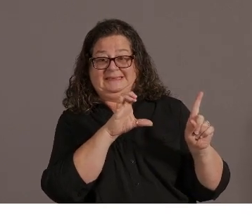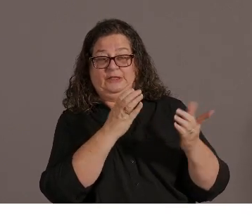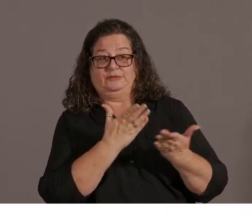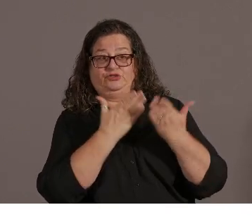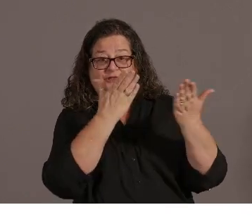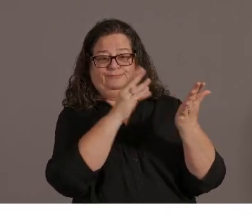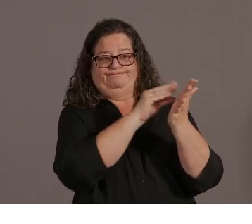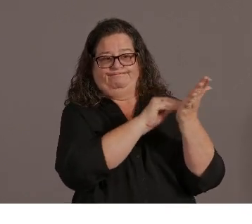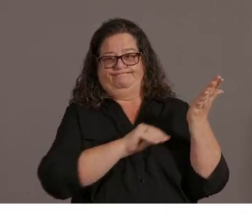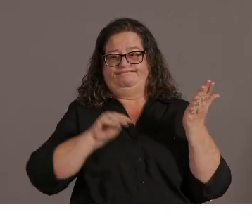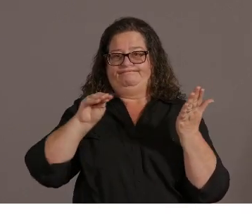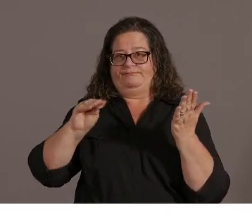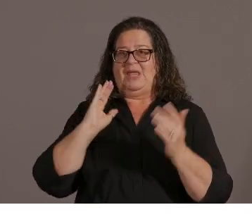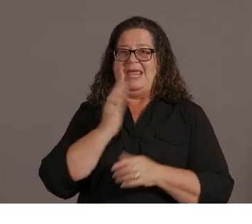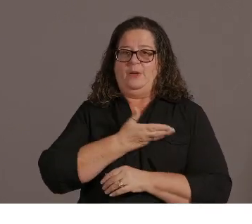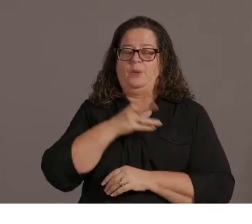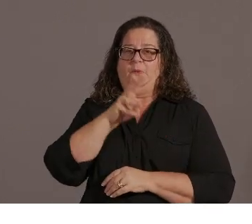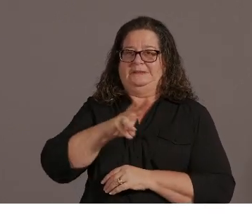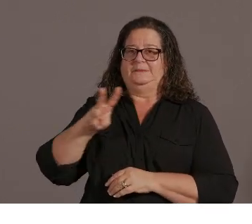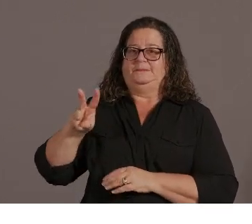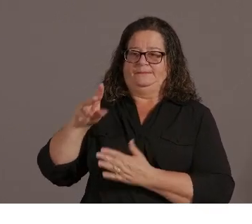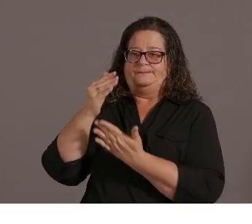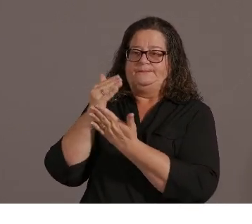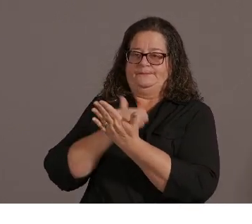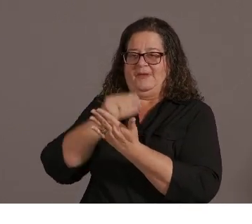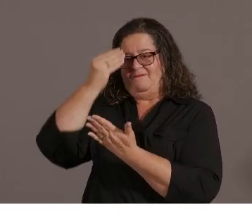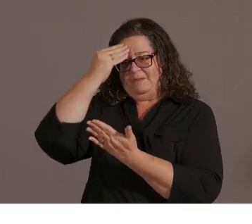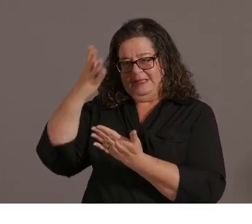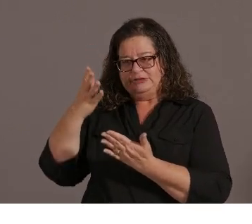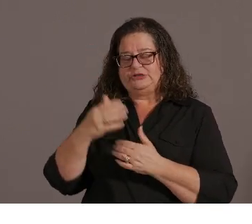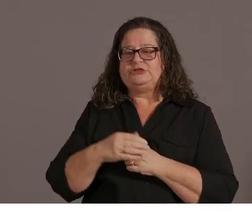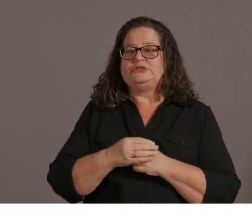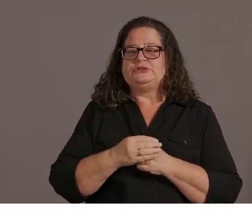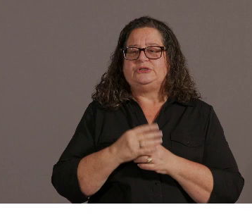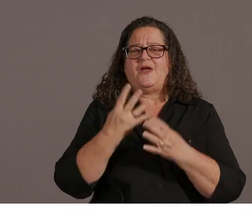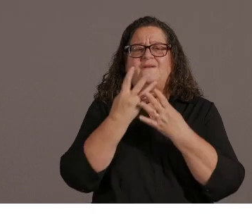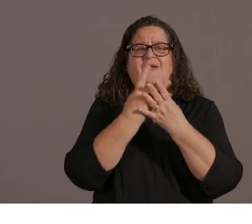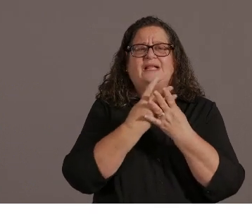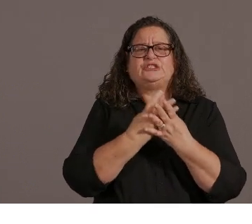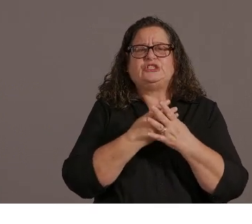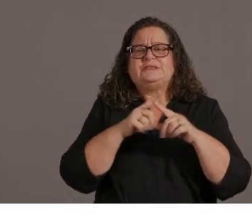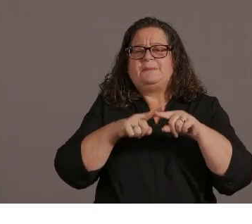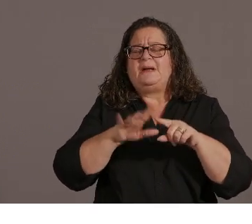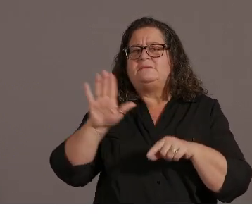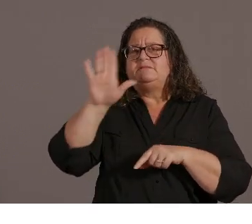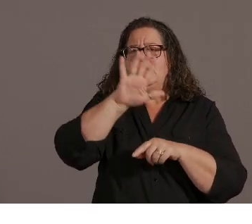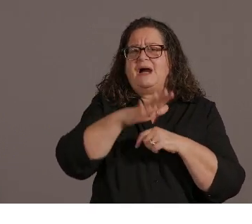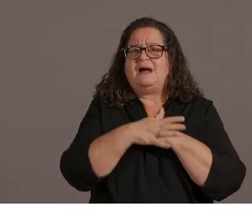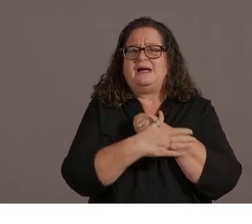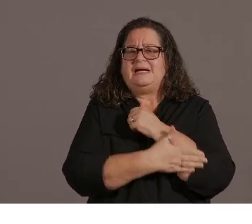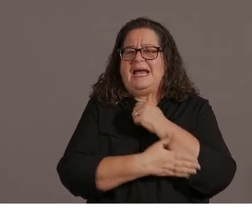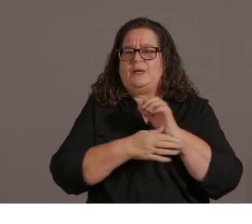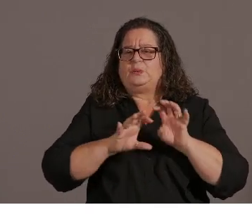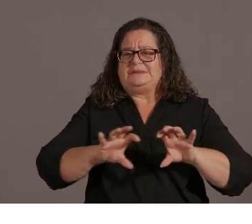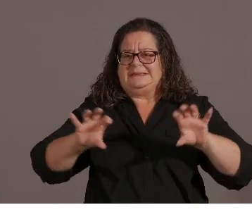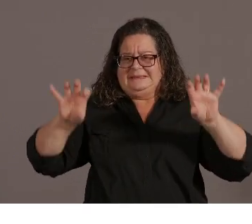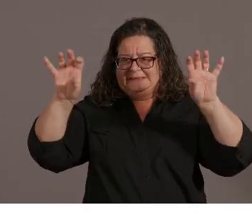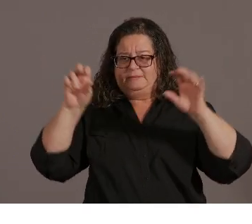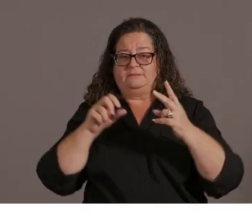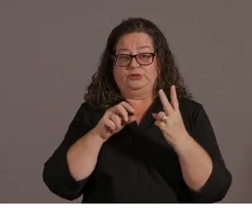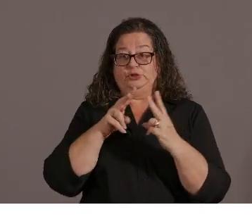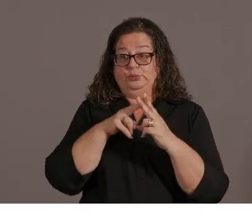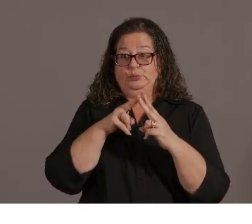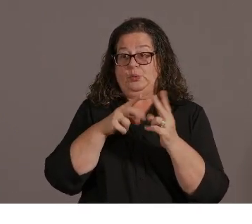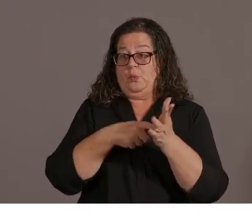is also still filterable by county. You will see that it just has the two current metrics and will say what